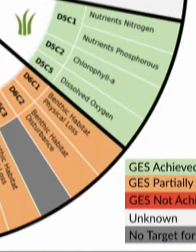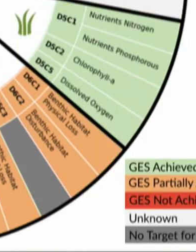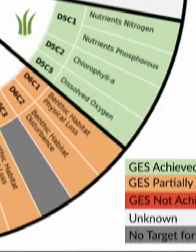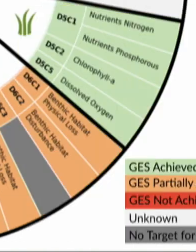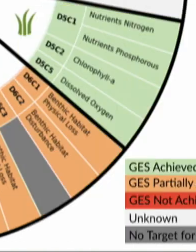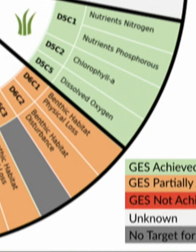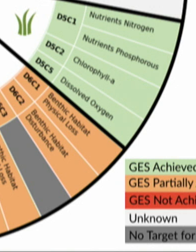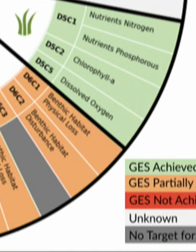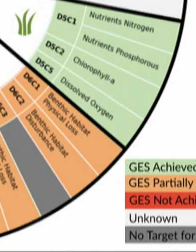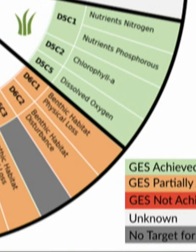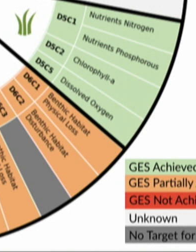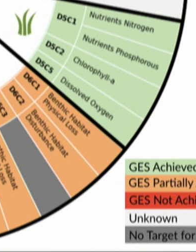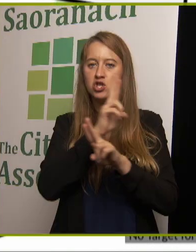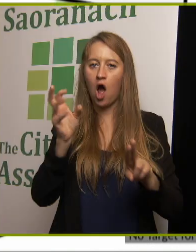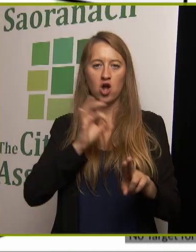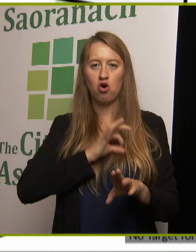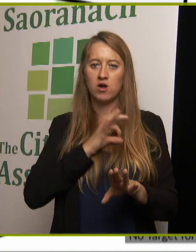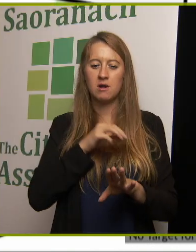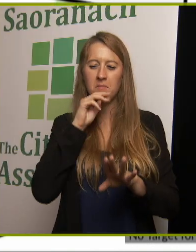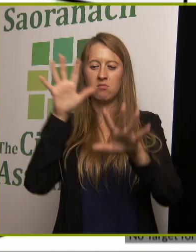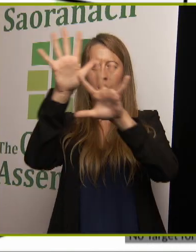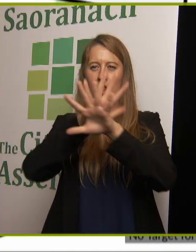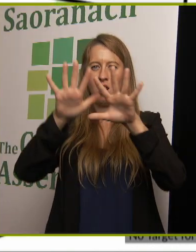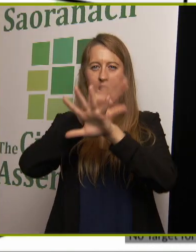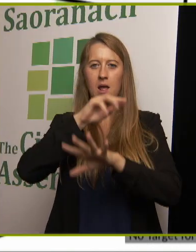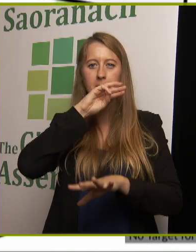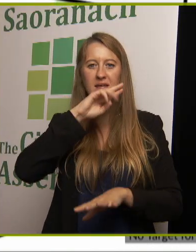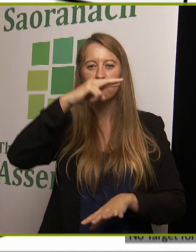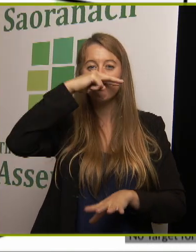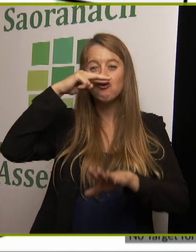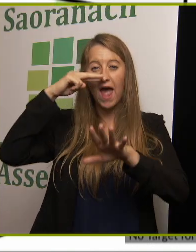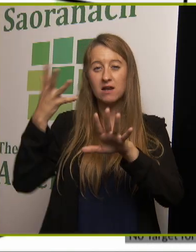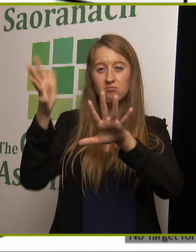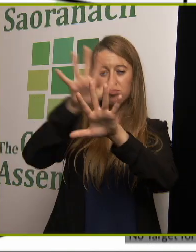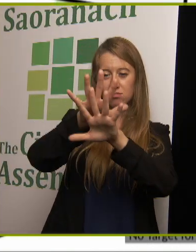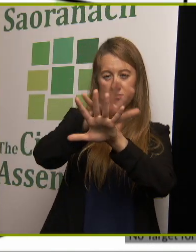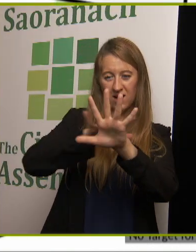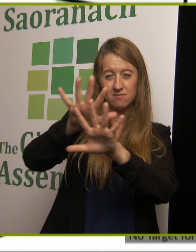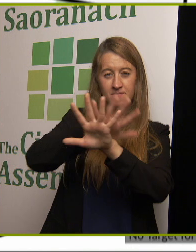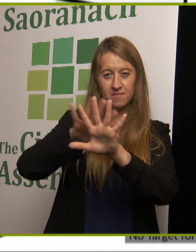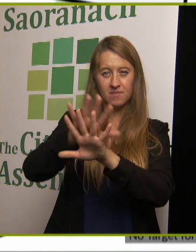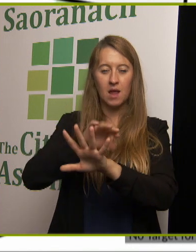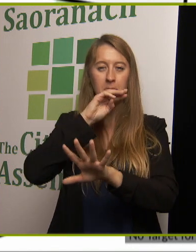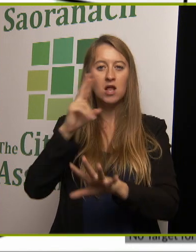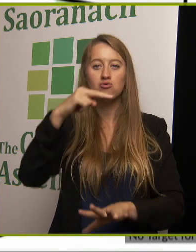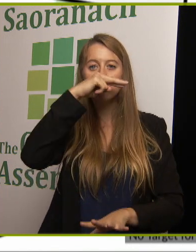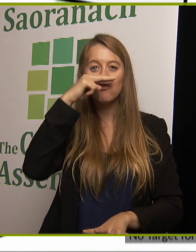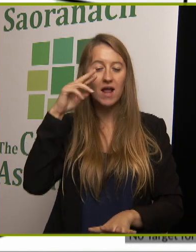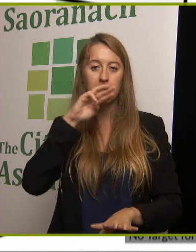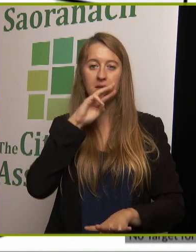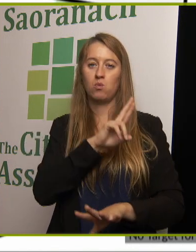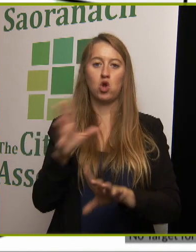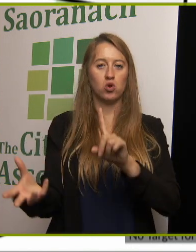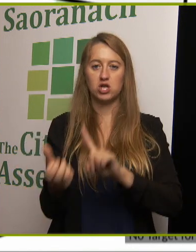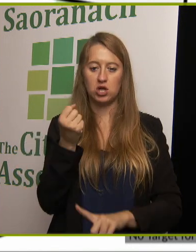good. Orange is a blend. There's some red inside there. So red is bad. Red is not achieving it. We are achieving it for some things. So